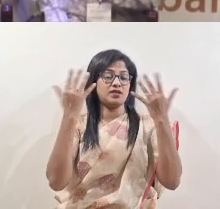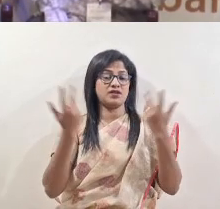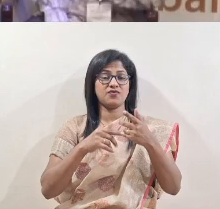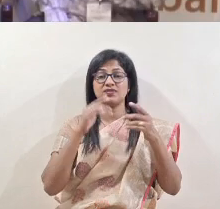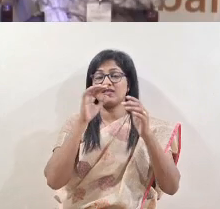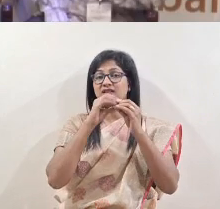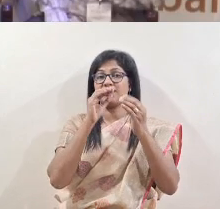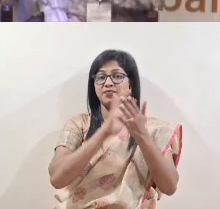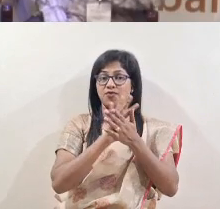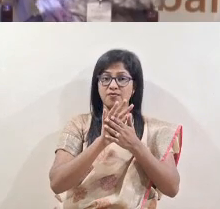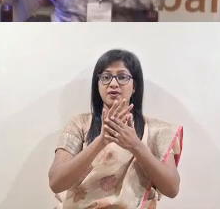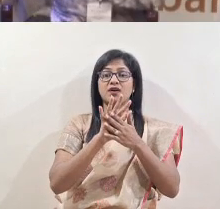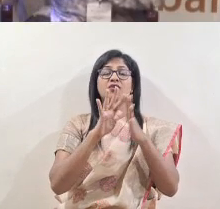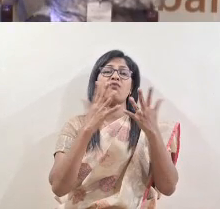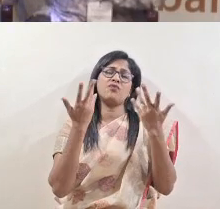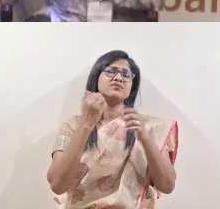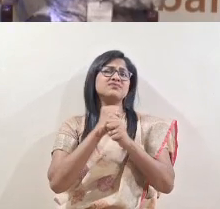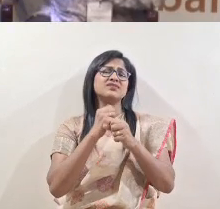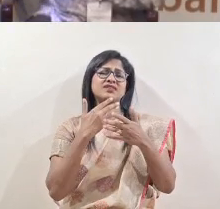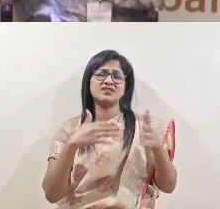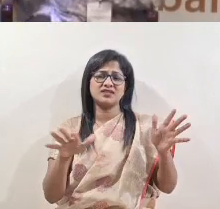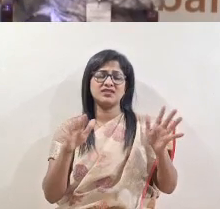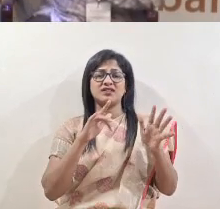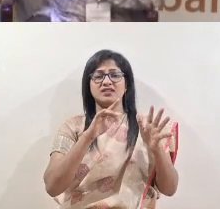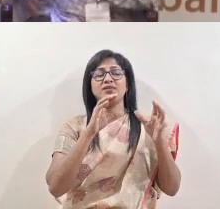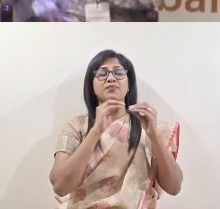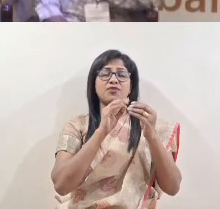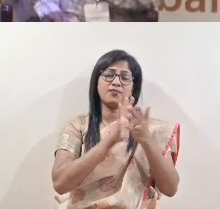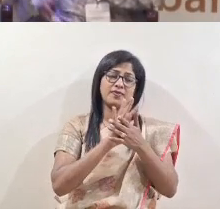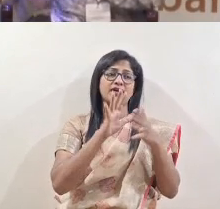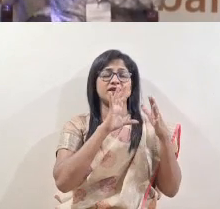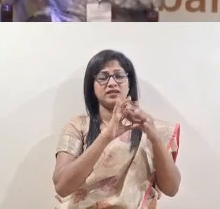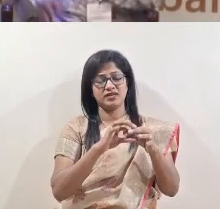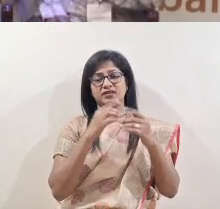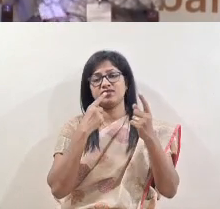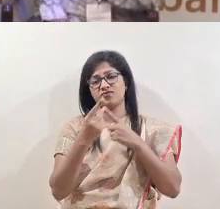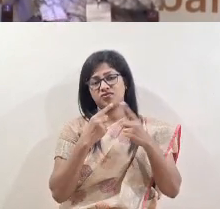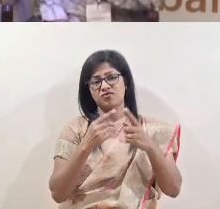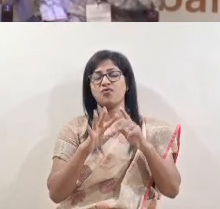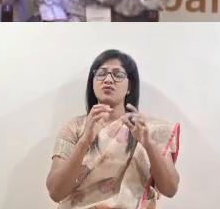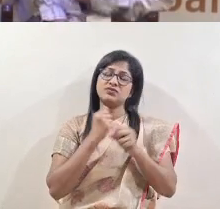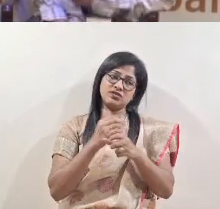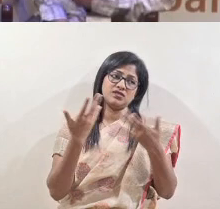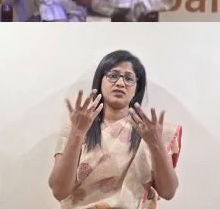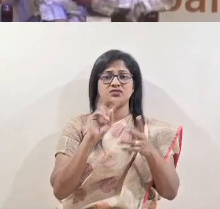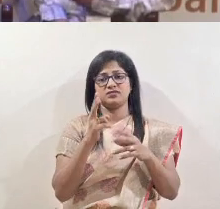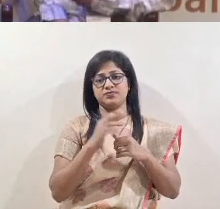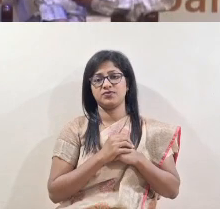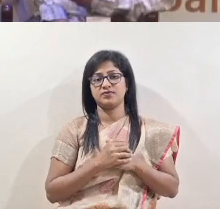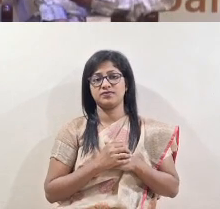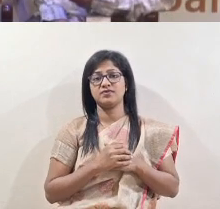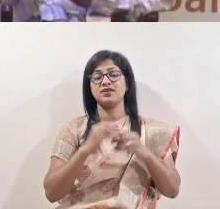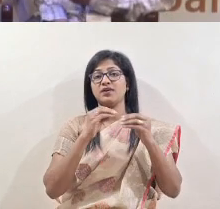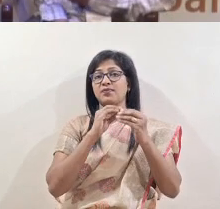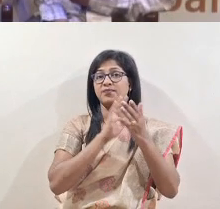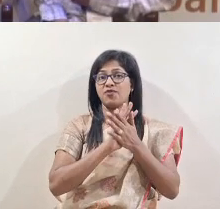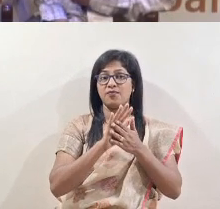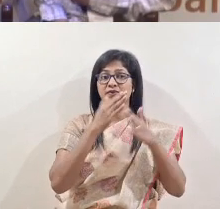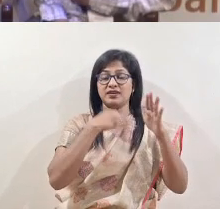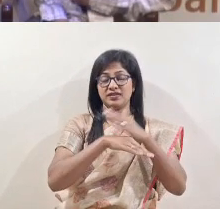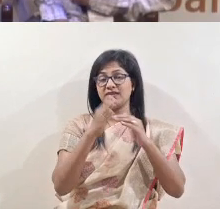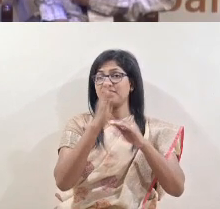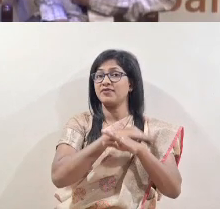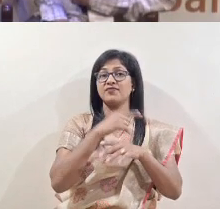of Bhopal city or in general? Okay, in light of Bhopal city, you can say, which could be general as well. Sir, in Bhopal city, as I have